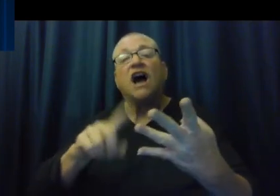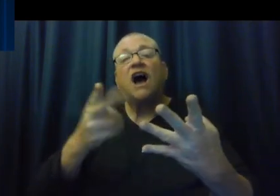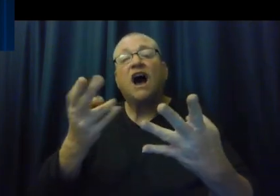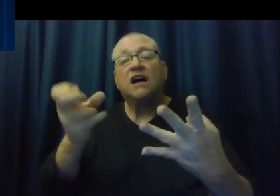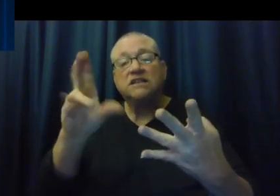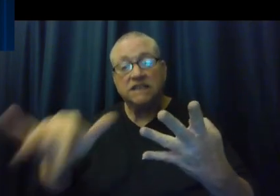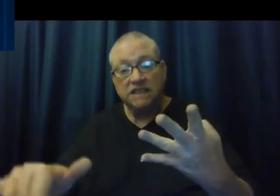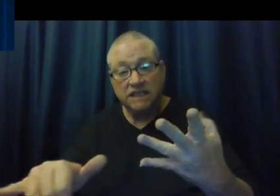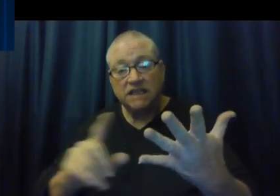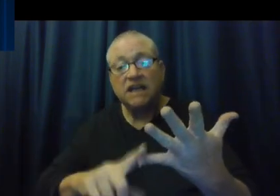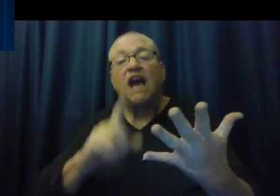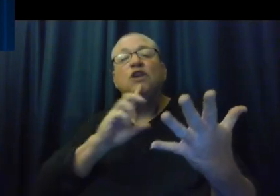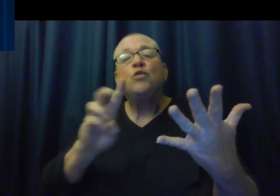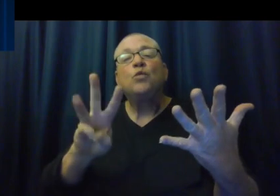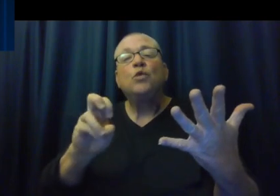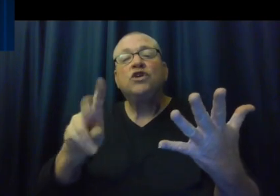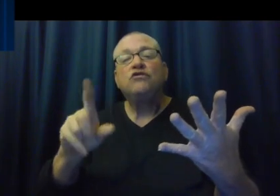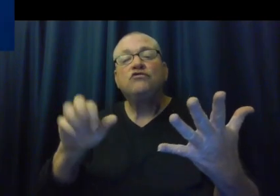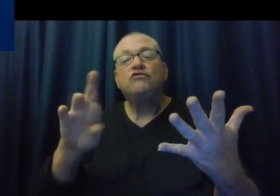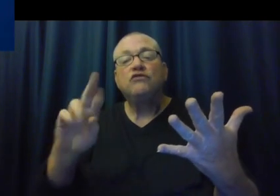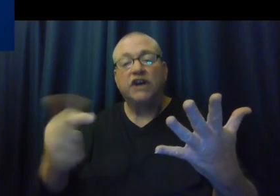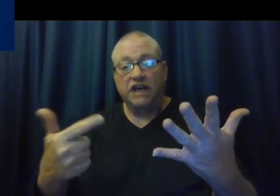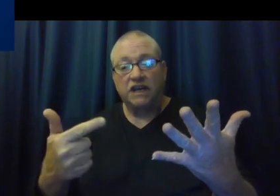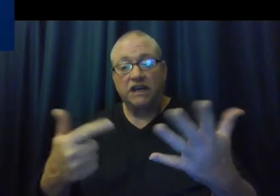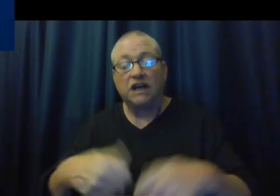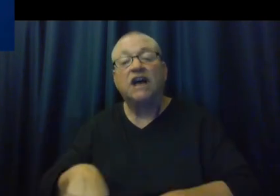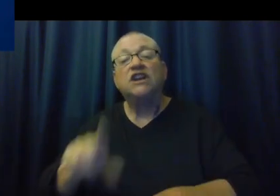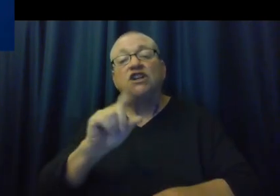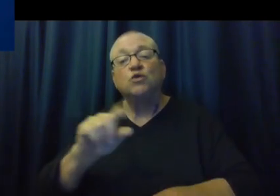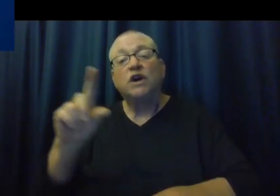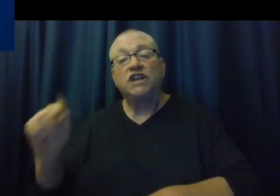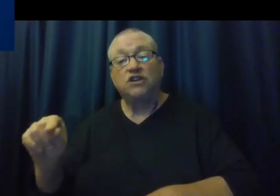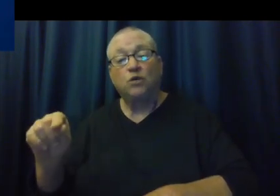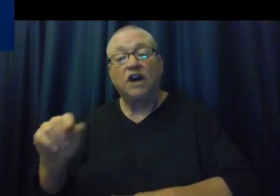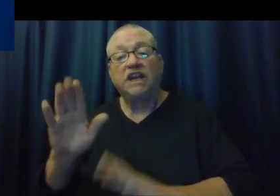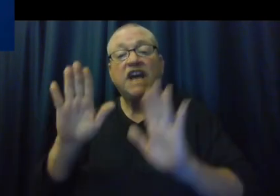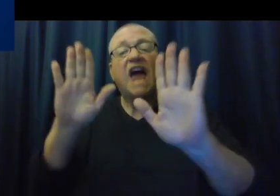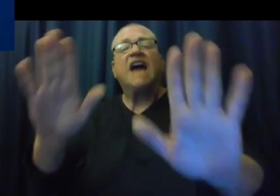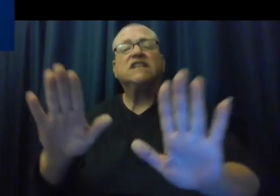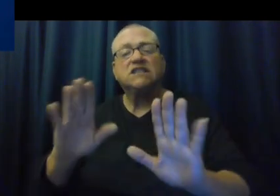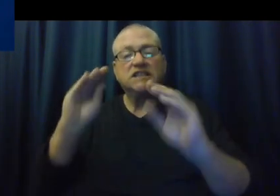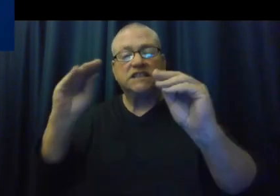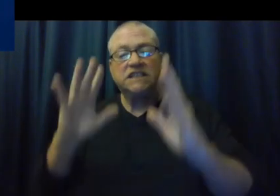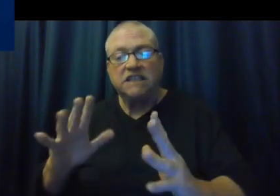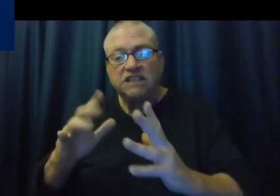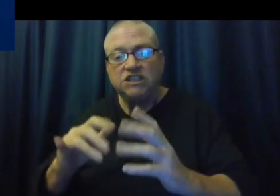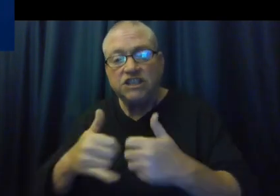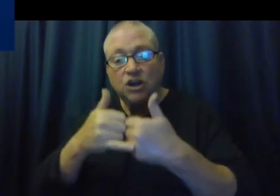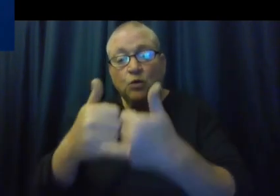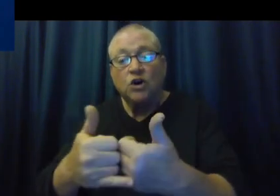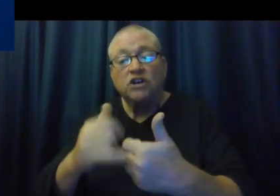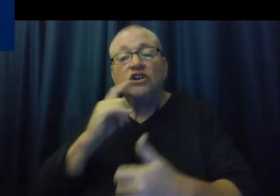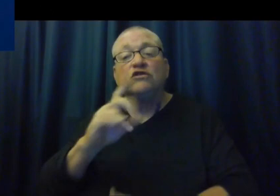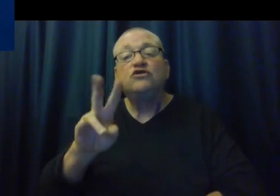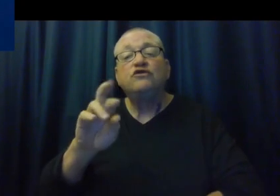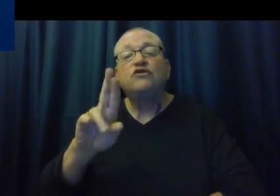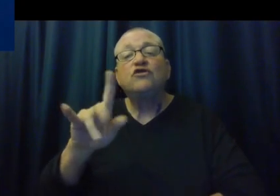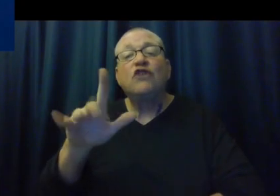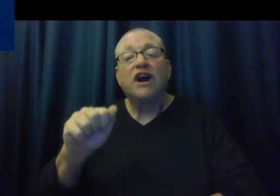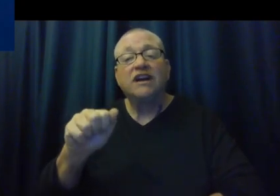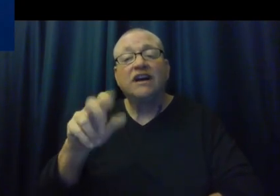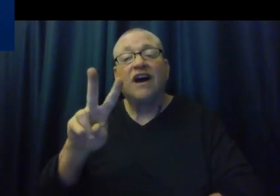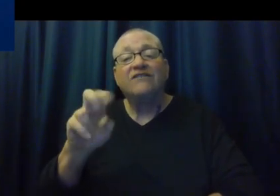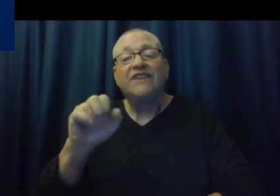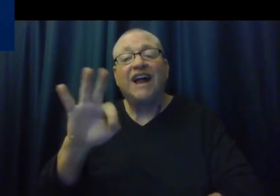of the Environment, and Woodring College of Education. The 2020 Excellence in Teaching Award goes to Veronica Velez